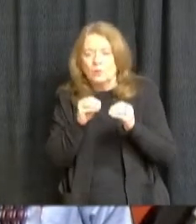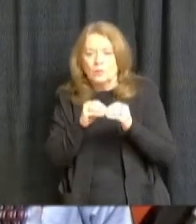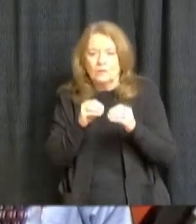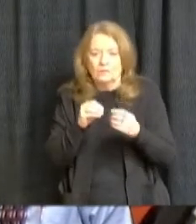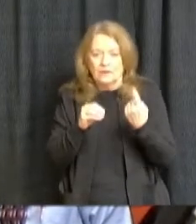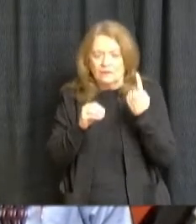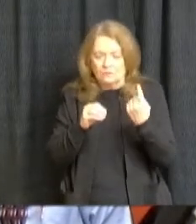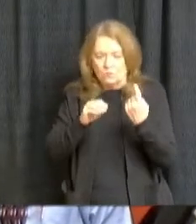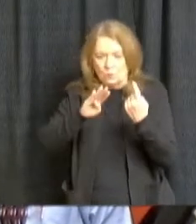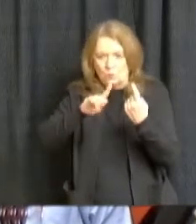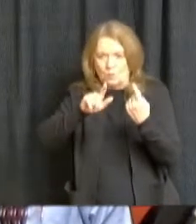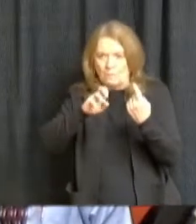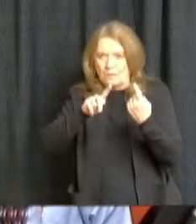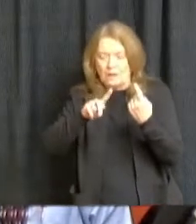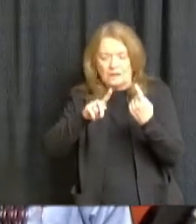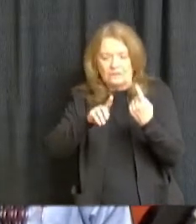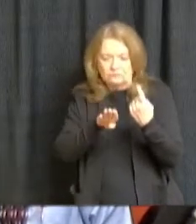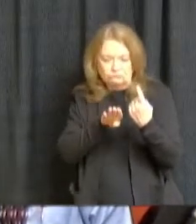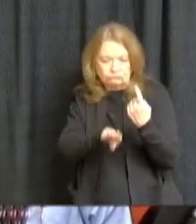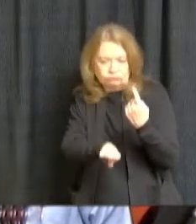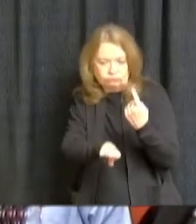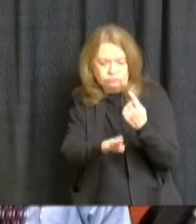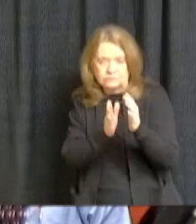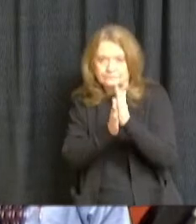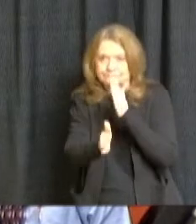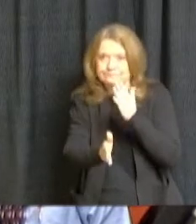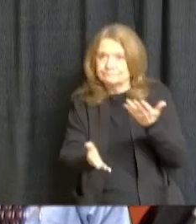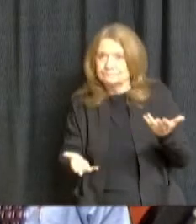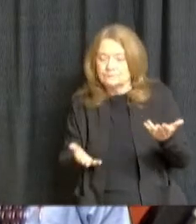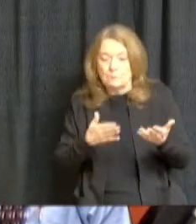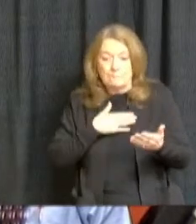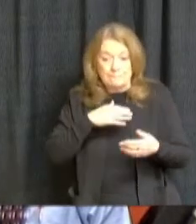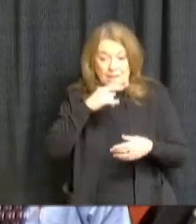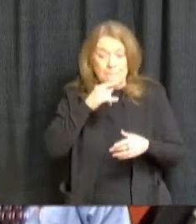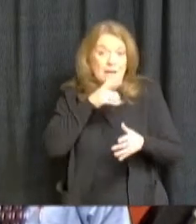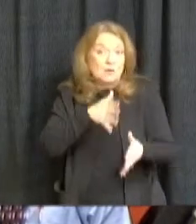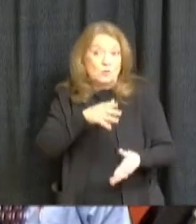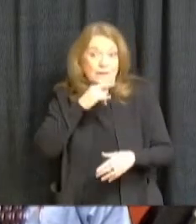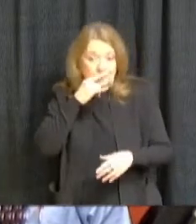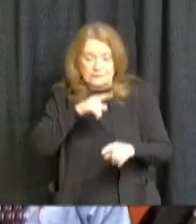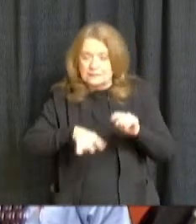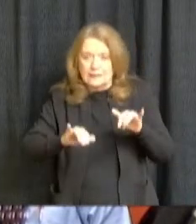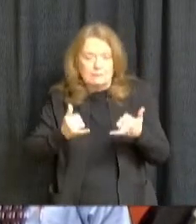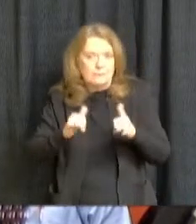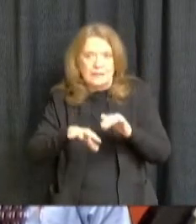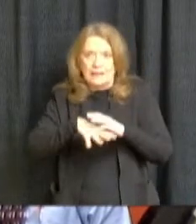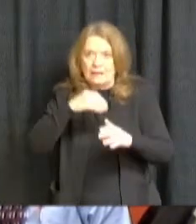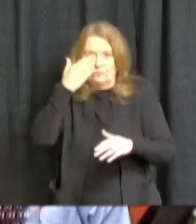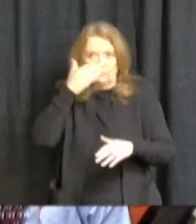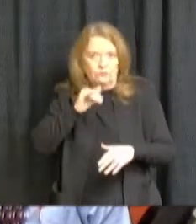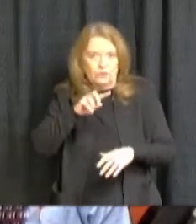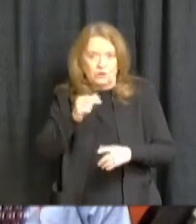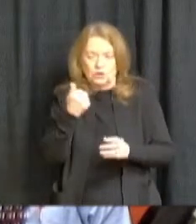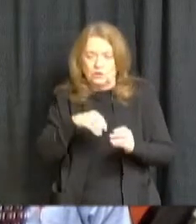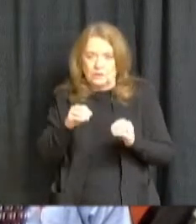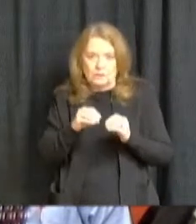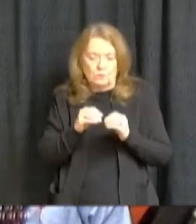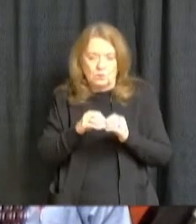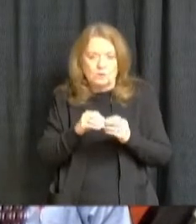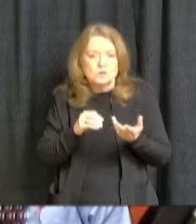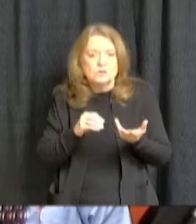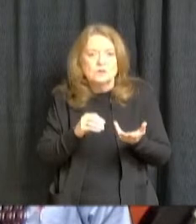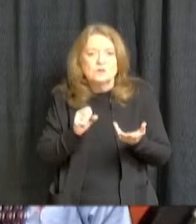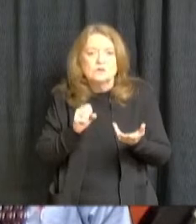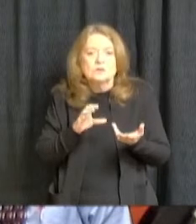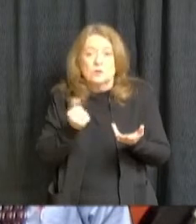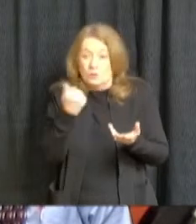block there, and they just gun it and go. My grandkids can't play out in the front yard anymore. So you do any